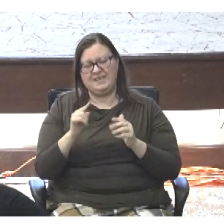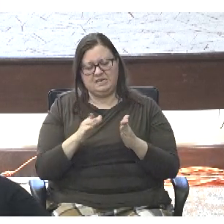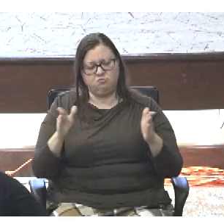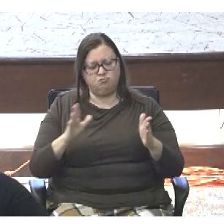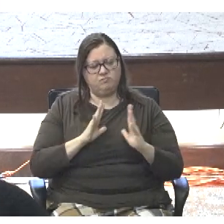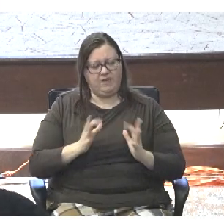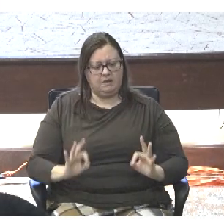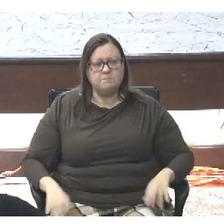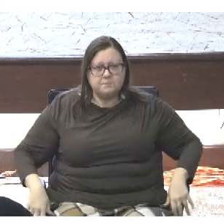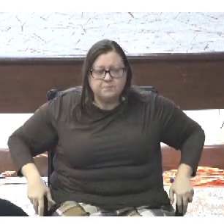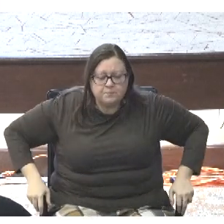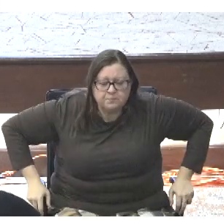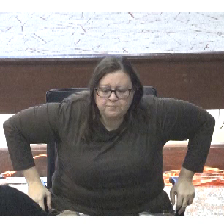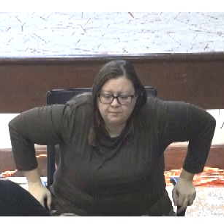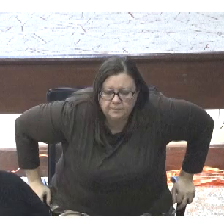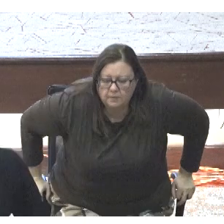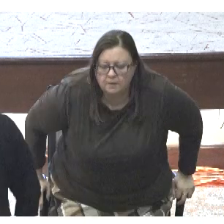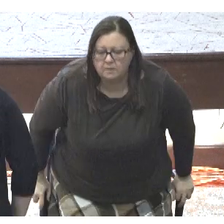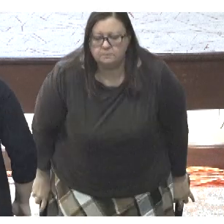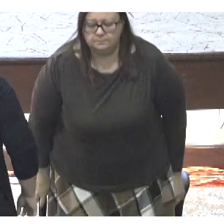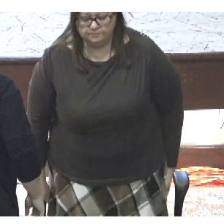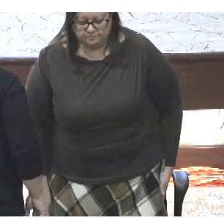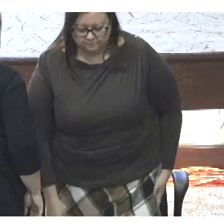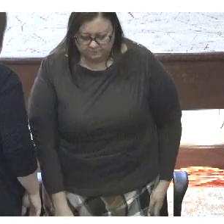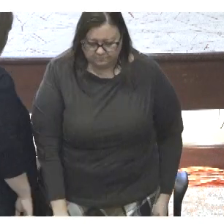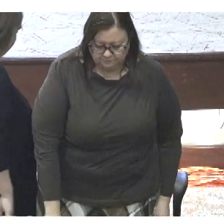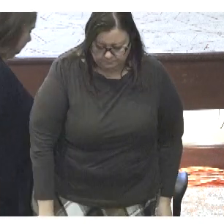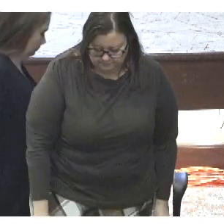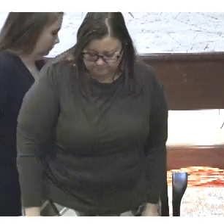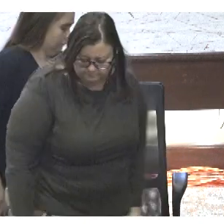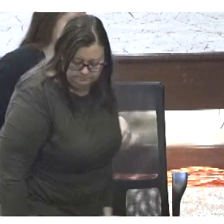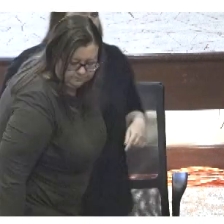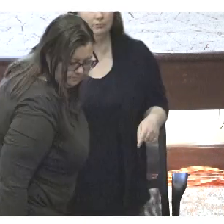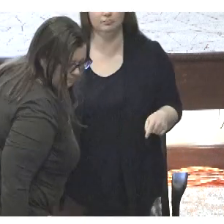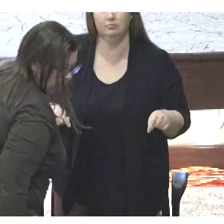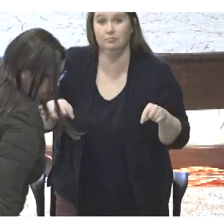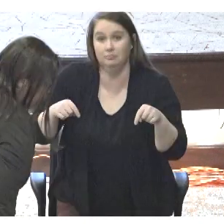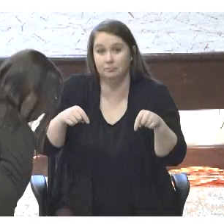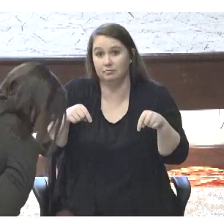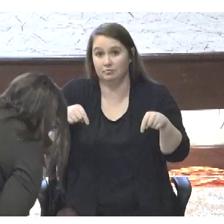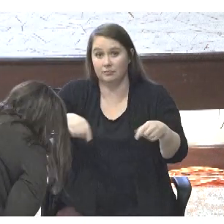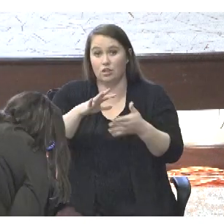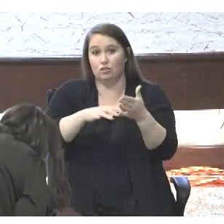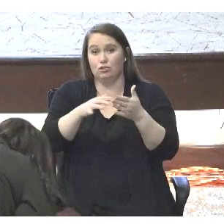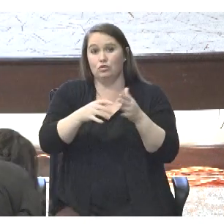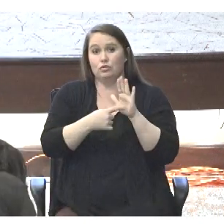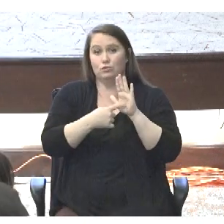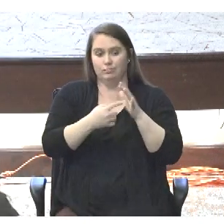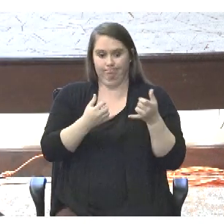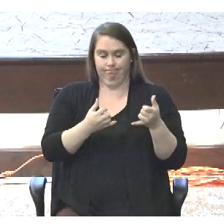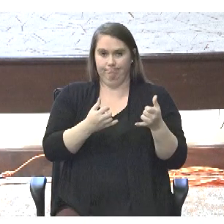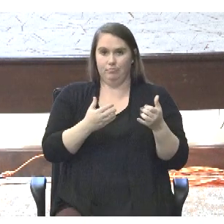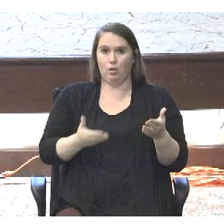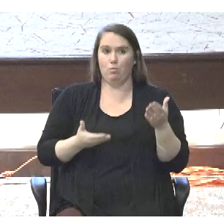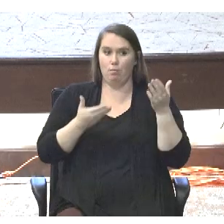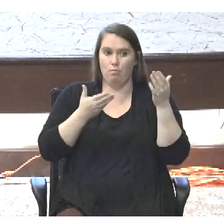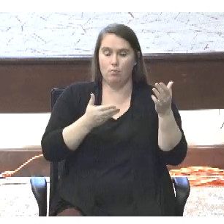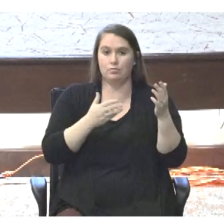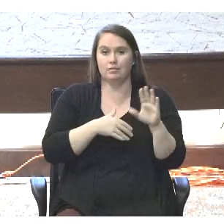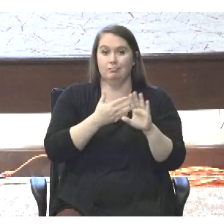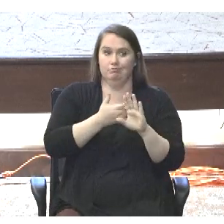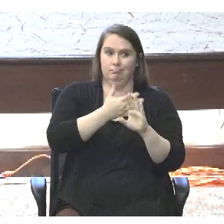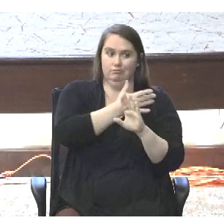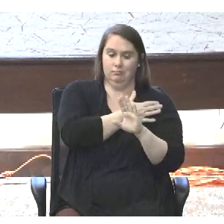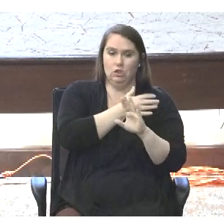This is just a chart showing what the current Waco criteria is, what the proposed is. And the other criteria was pre your